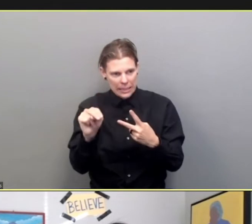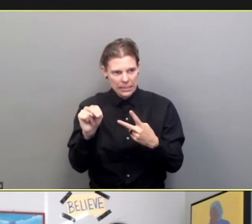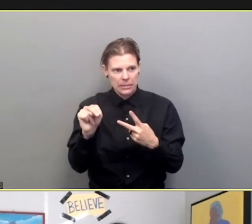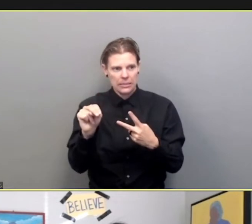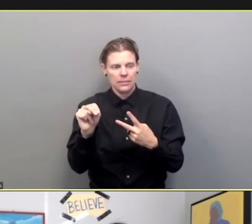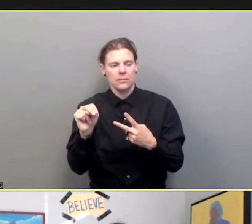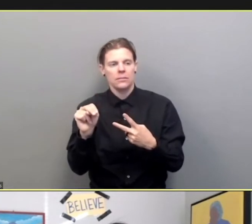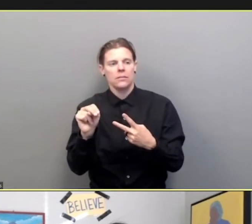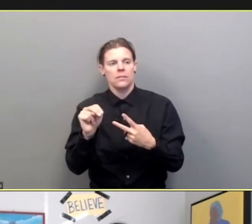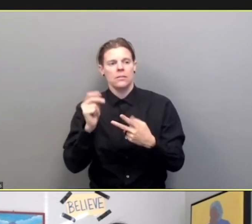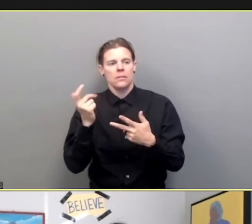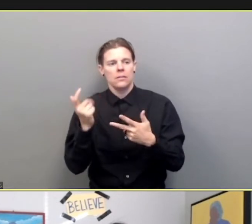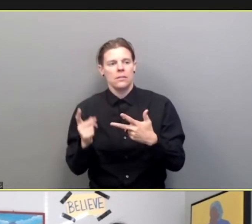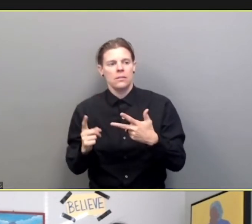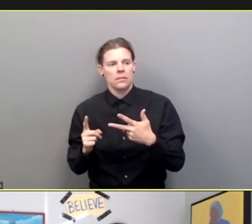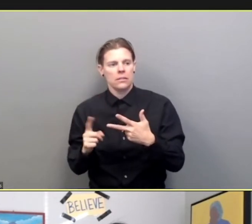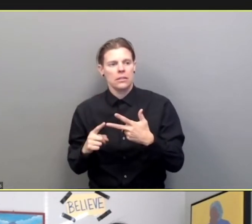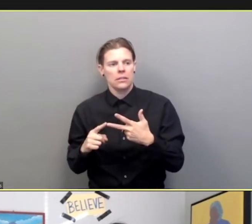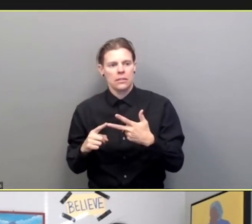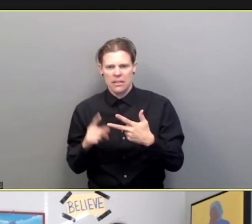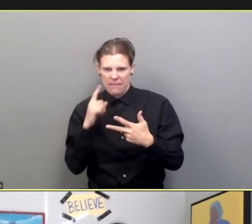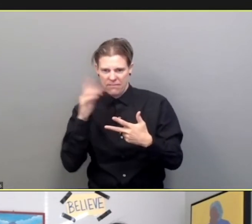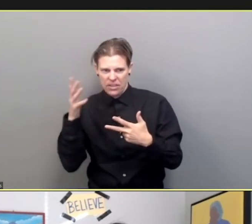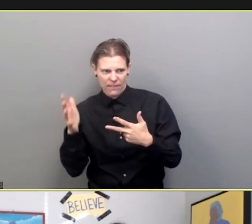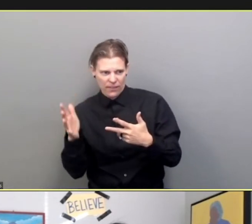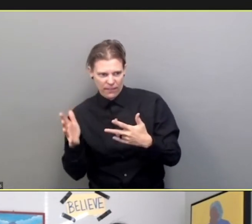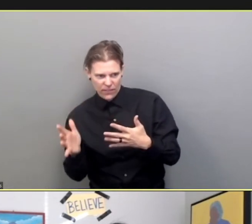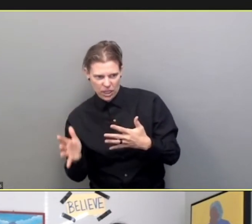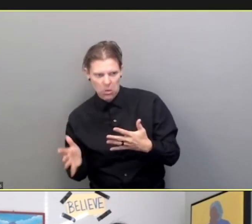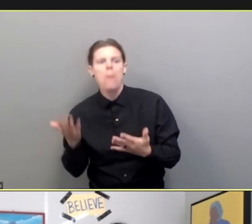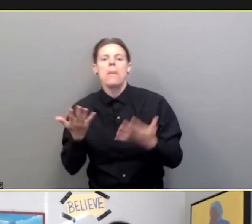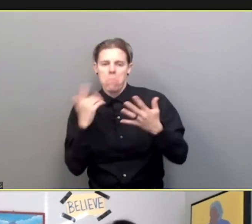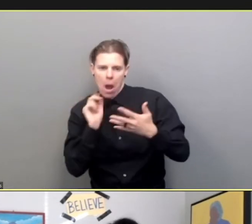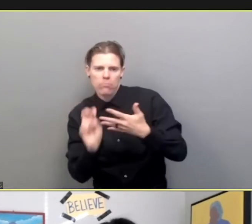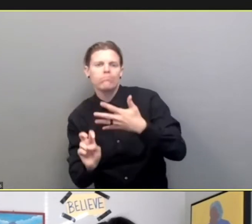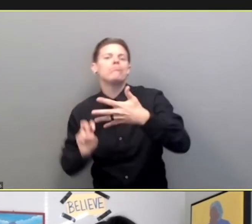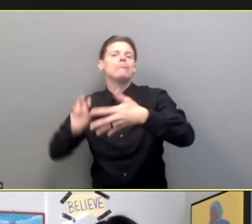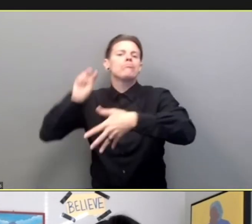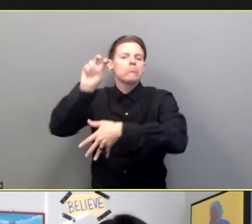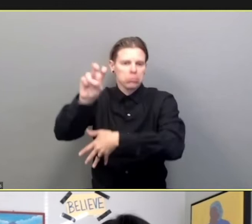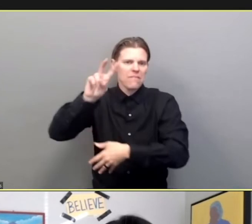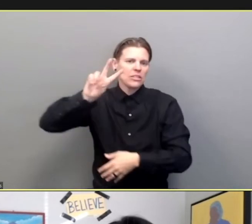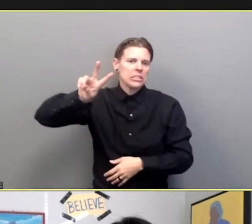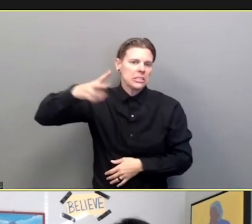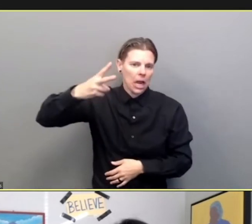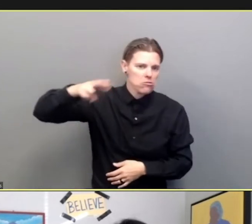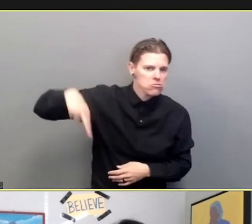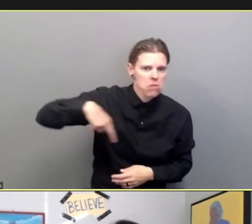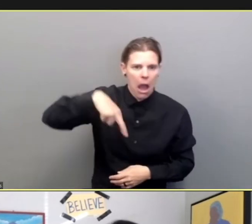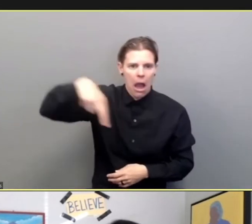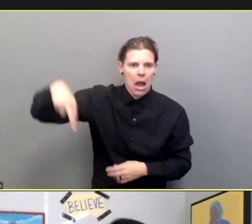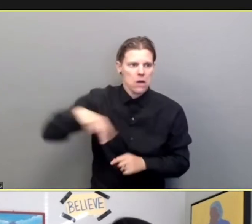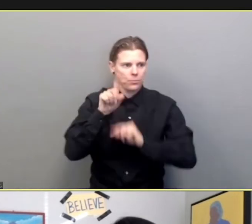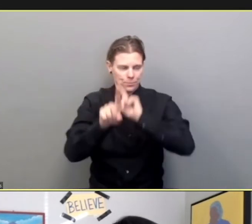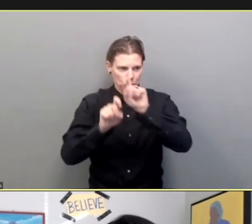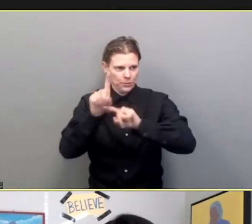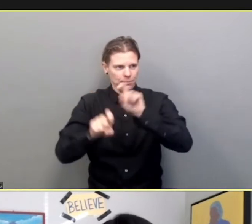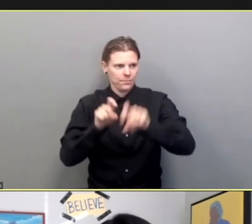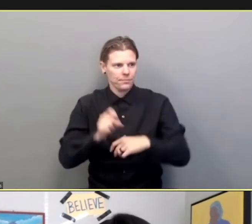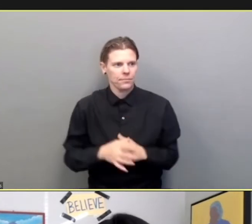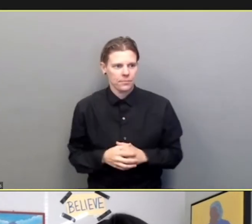everybody's hands, and then I'll just announce round 2, and everybody can raise their hands again. So Brittany, you are unmuted. Go ahead and ask your